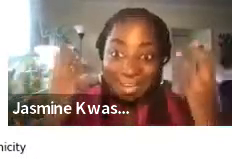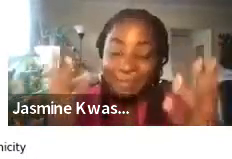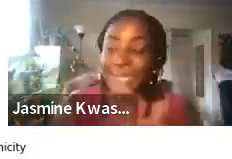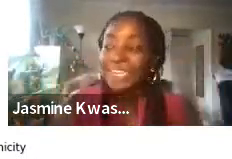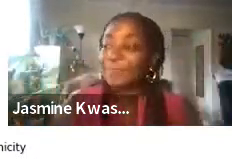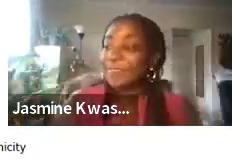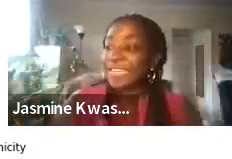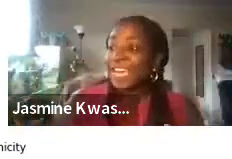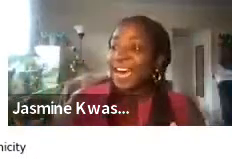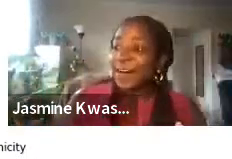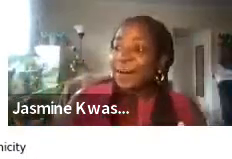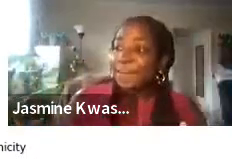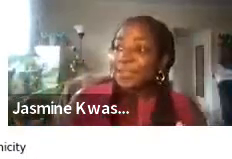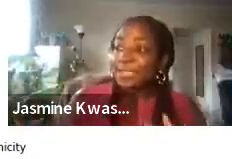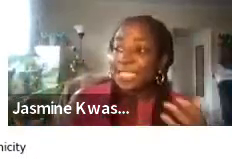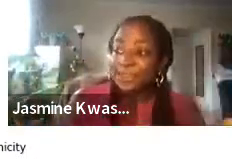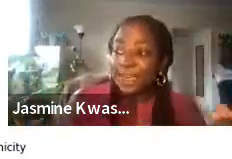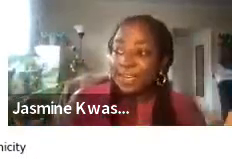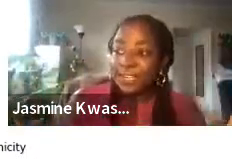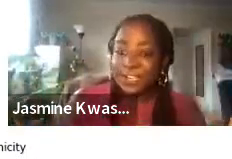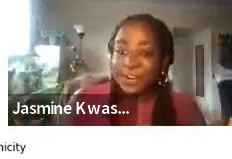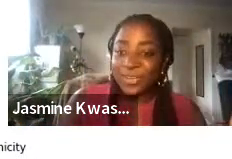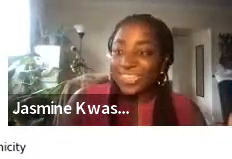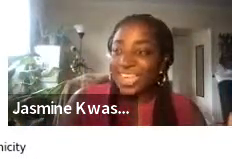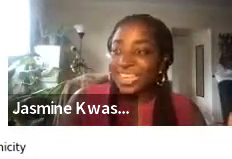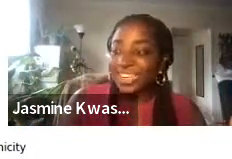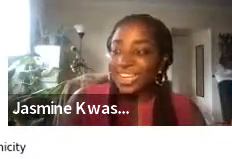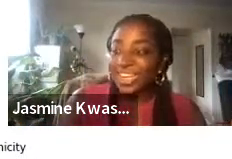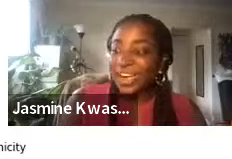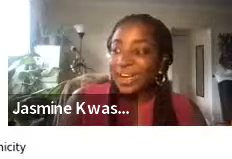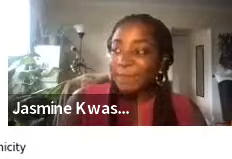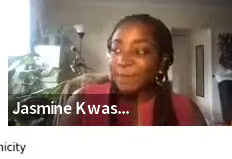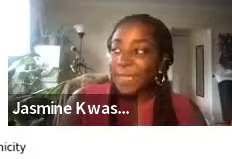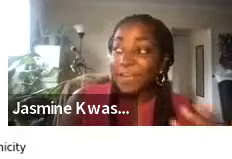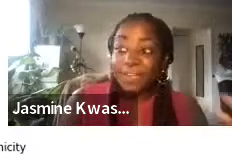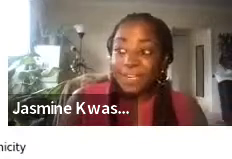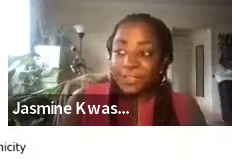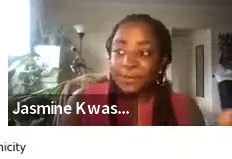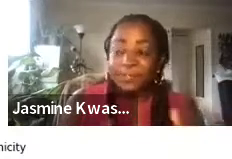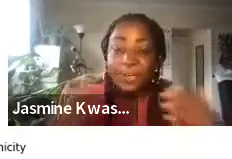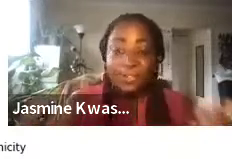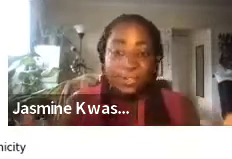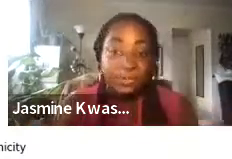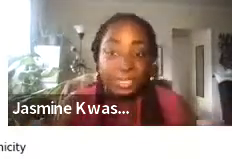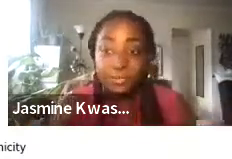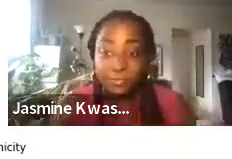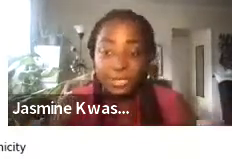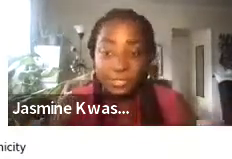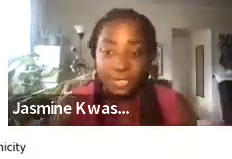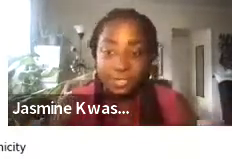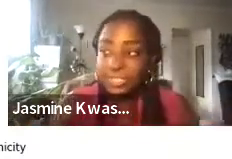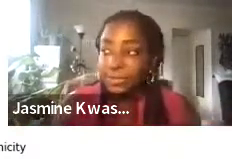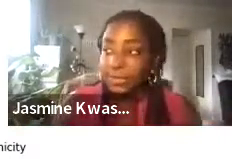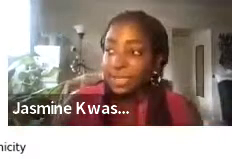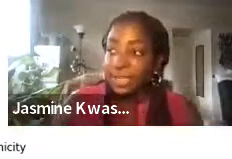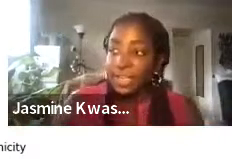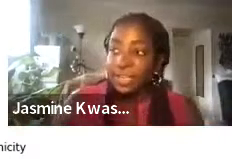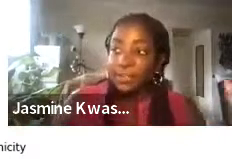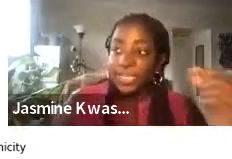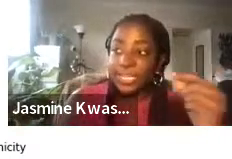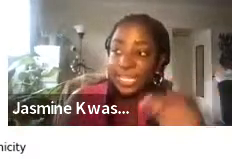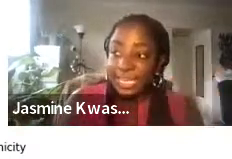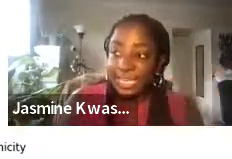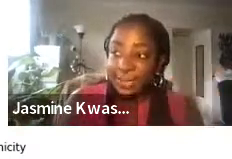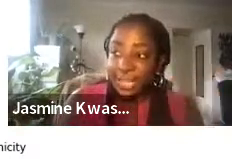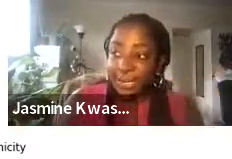week and I'm like kind of panicking. But there's lots of evidence showing that for FNIRS, so it's functional near infrared spectroscopy.